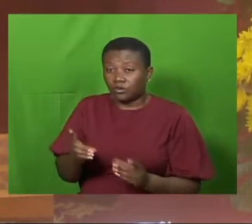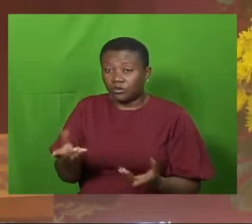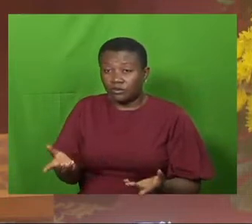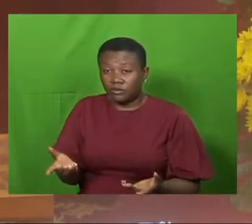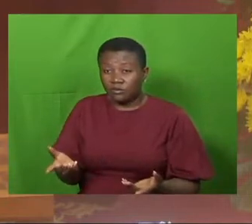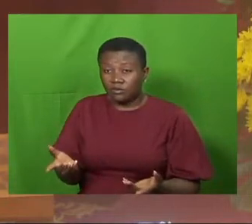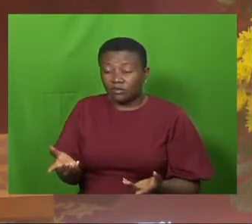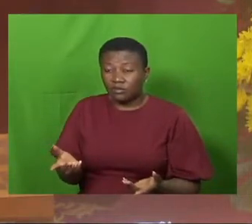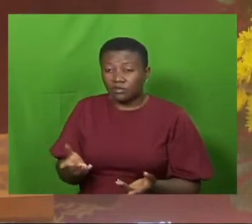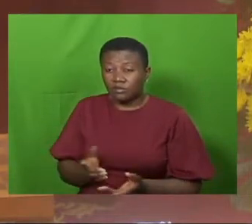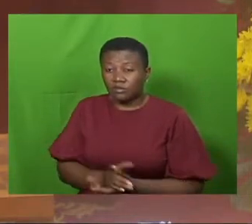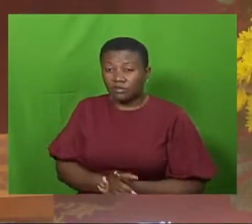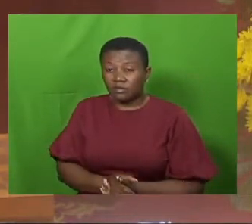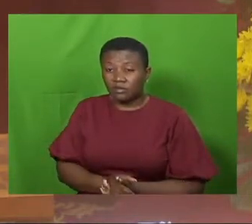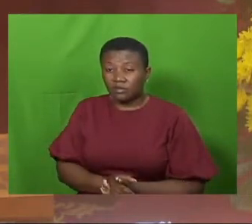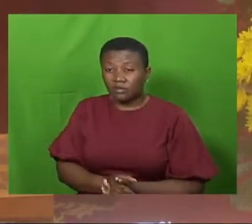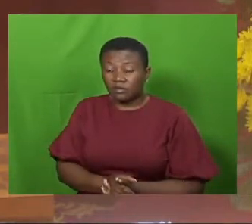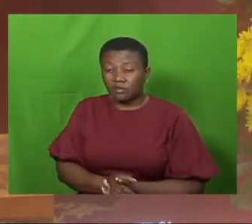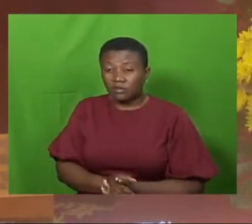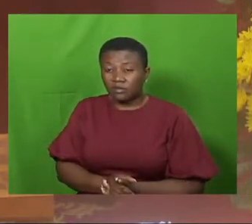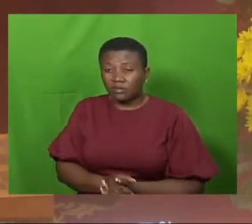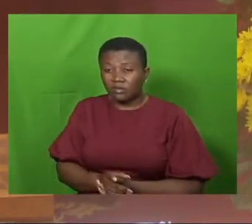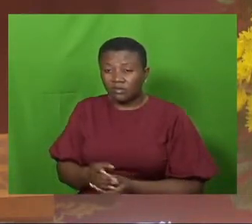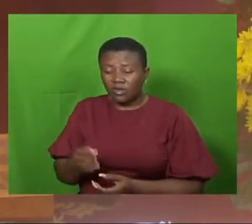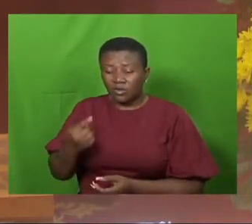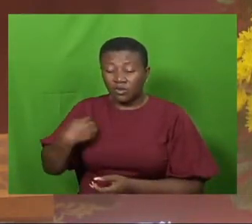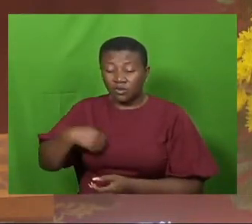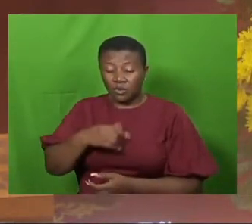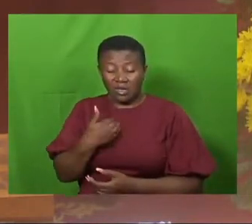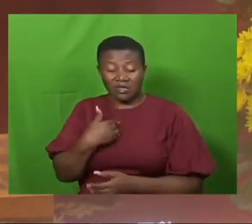Mr. Speaker, we have time without number